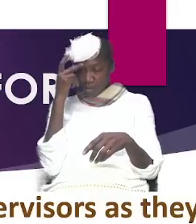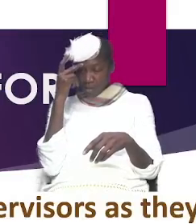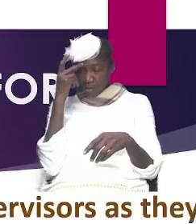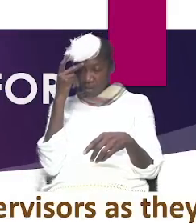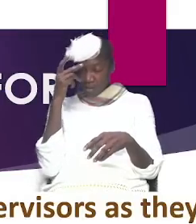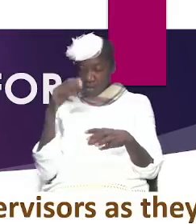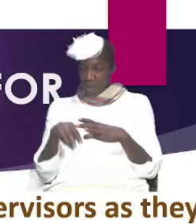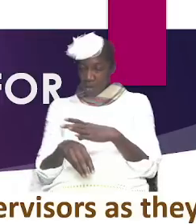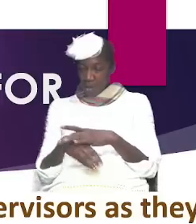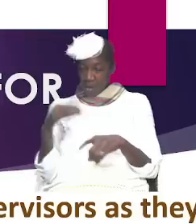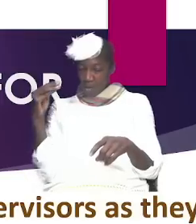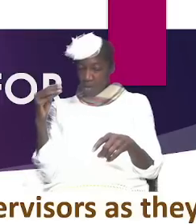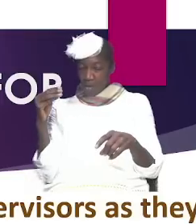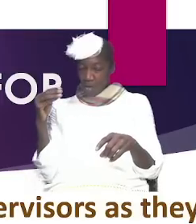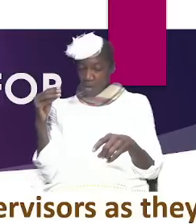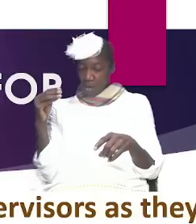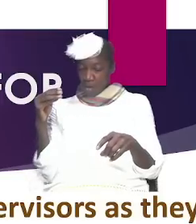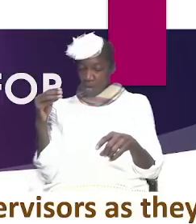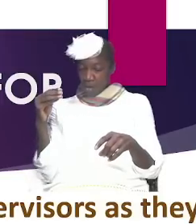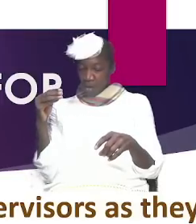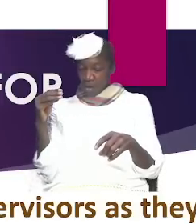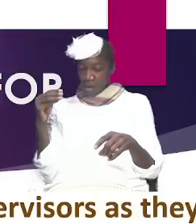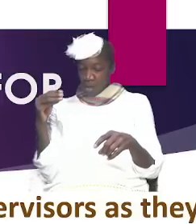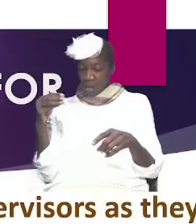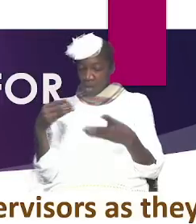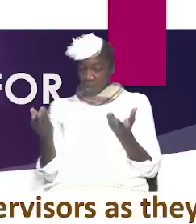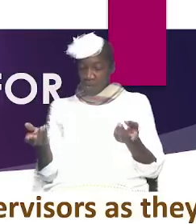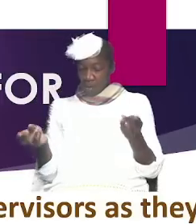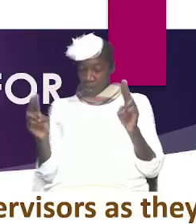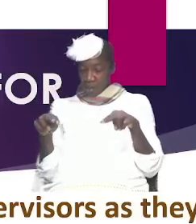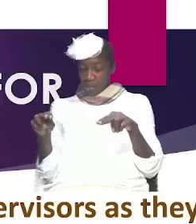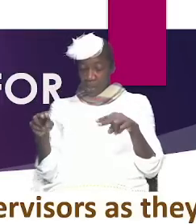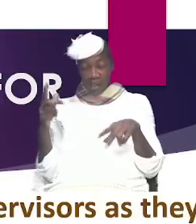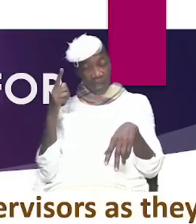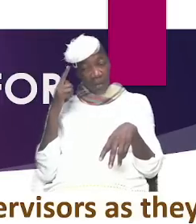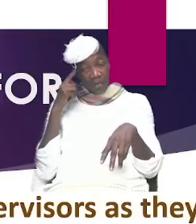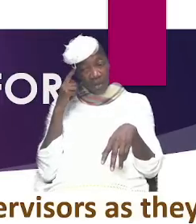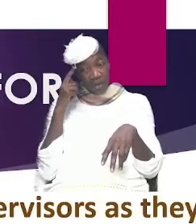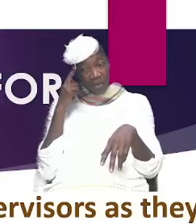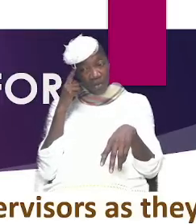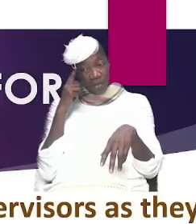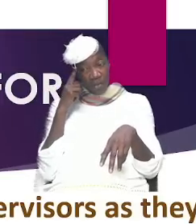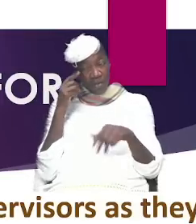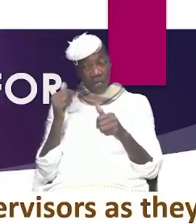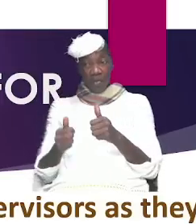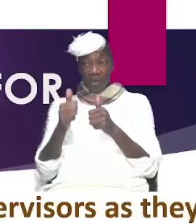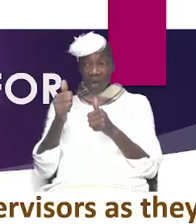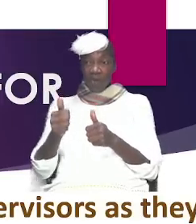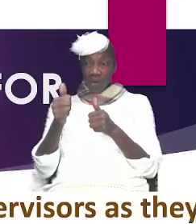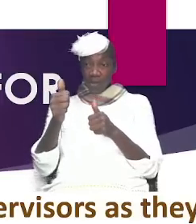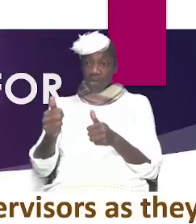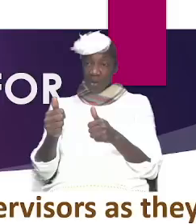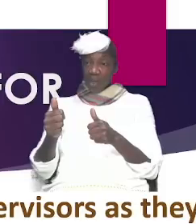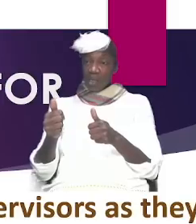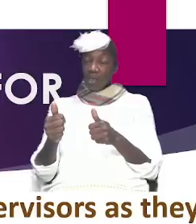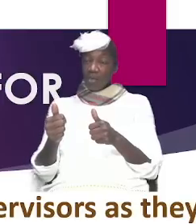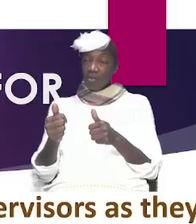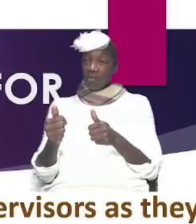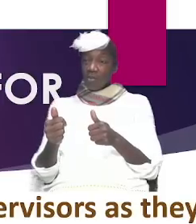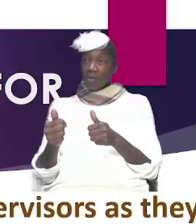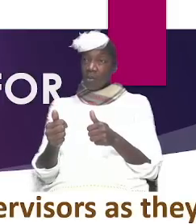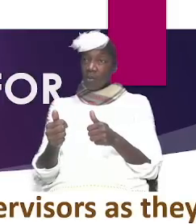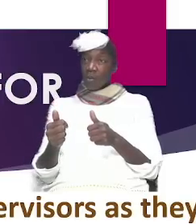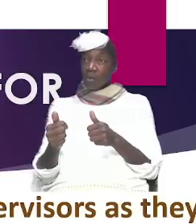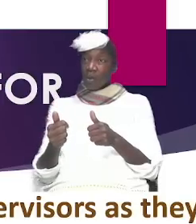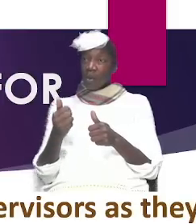out of sync with what was happening there, but he knew that as an apostle, he had to preach both to those that were under